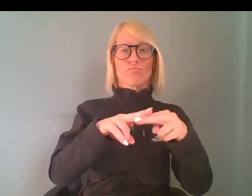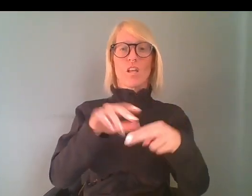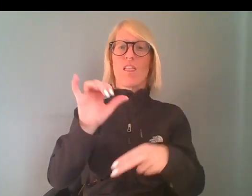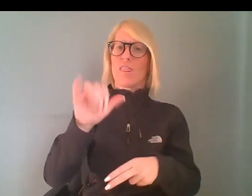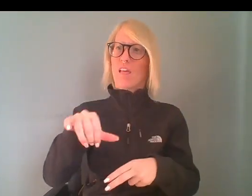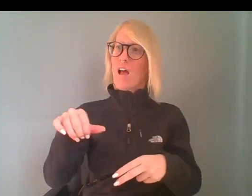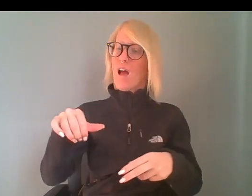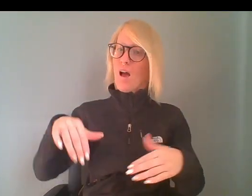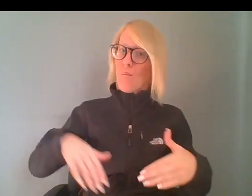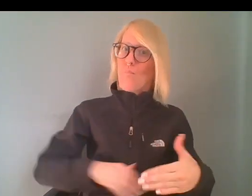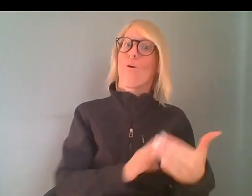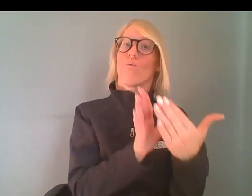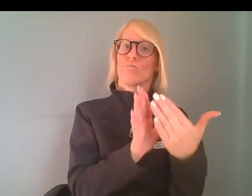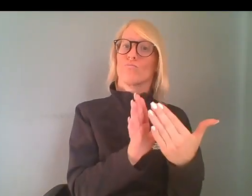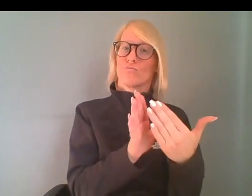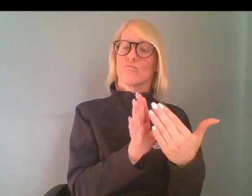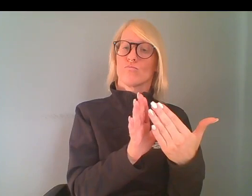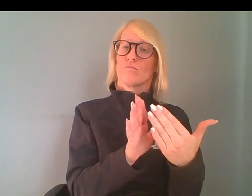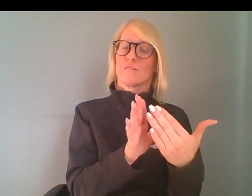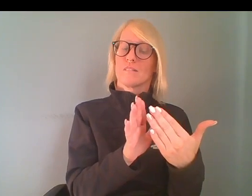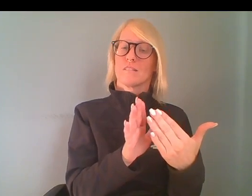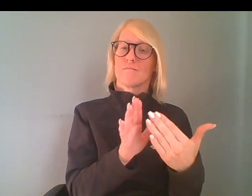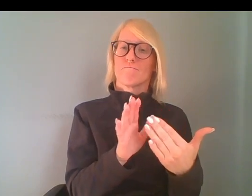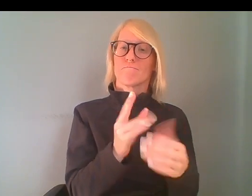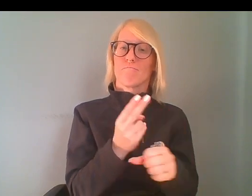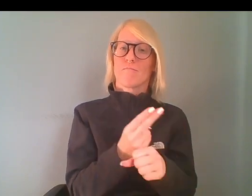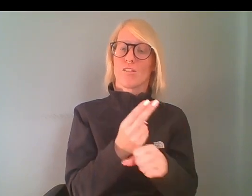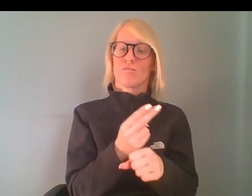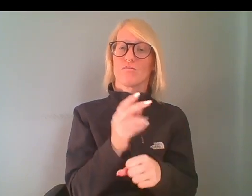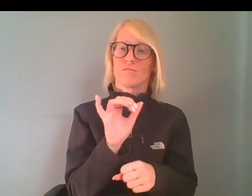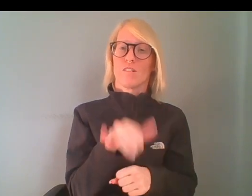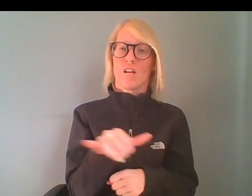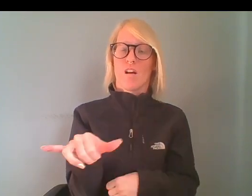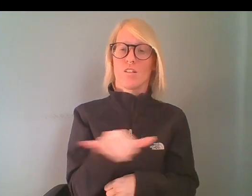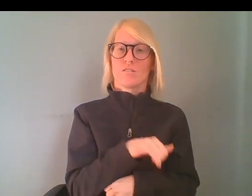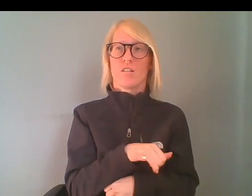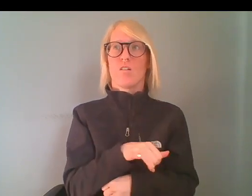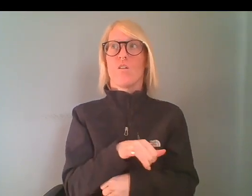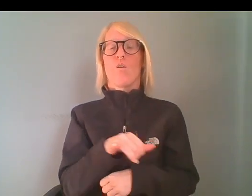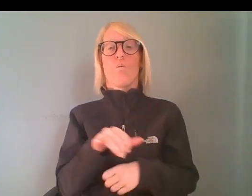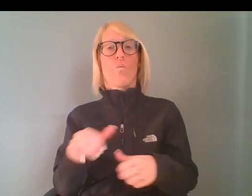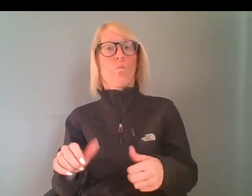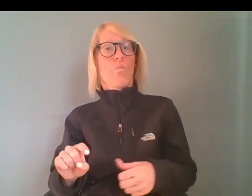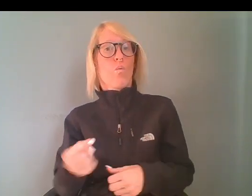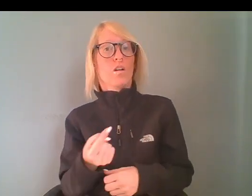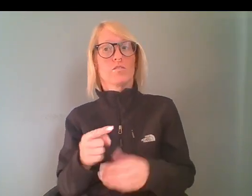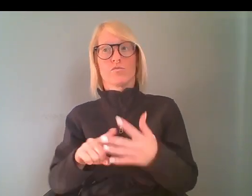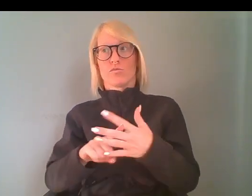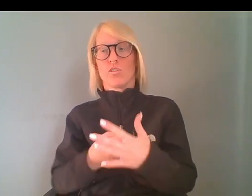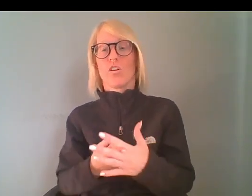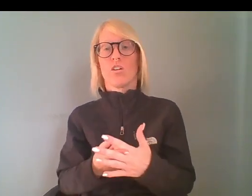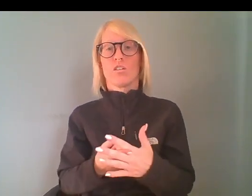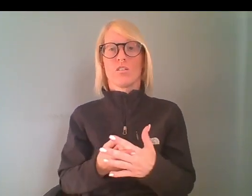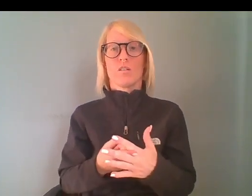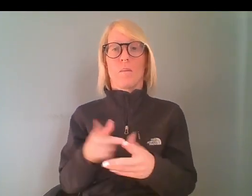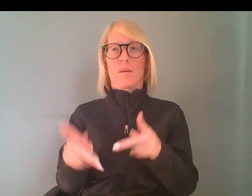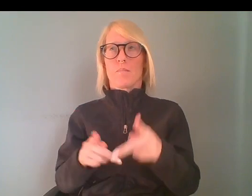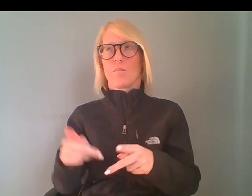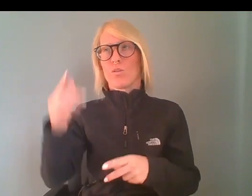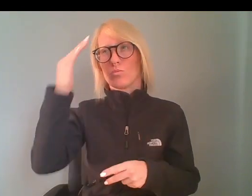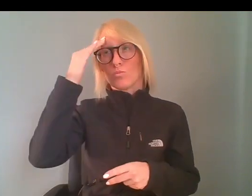approach too, because then once it was live, people knew that we had a blog and it existed. It already had a month's worth of content on